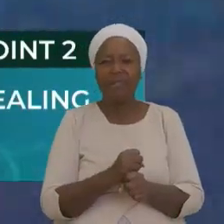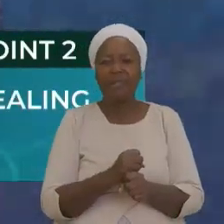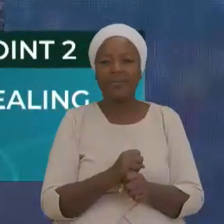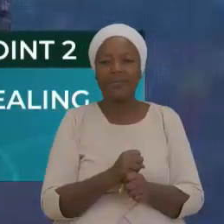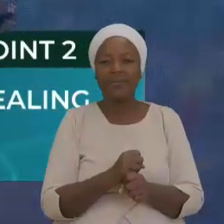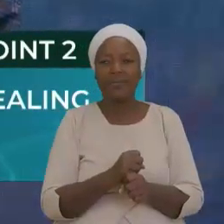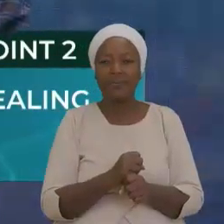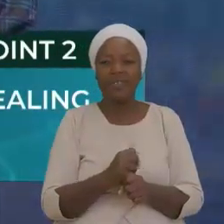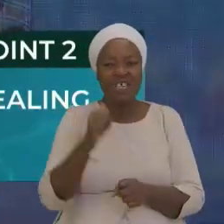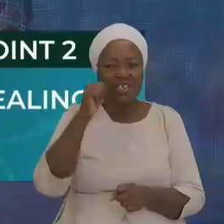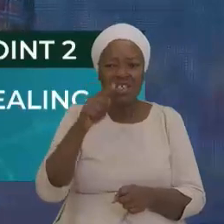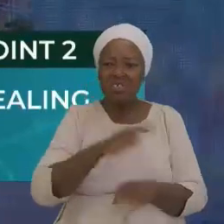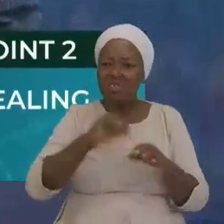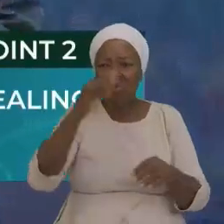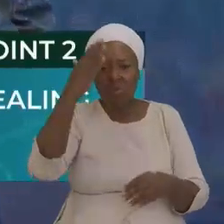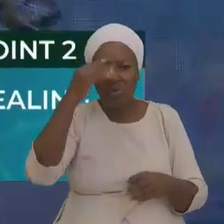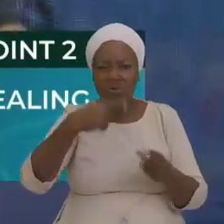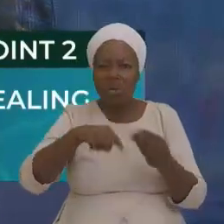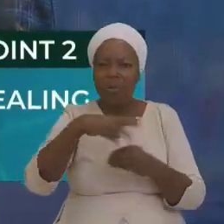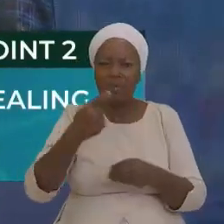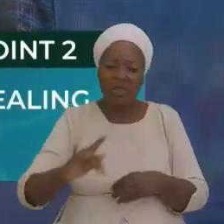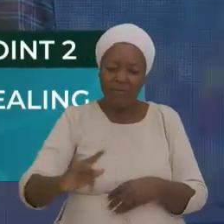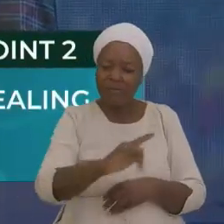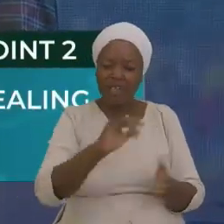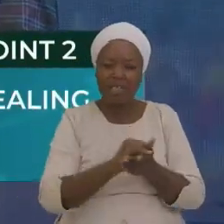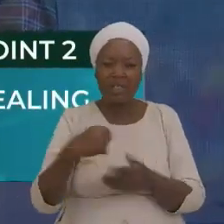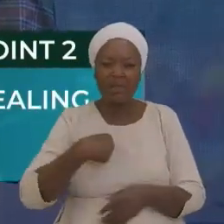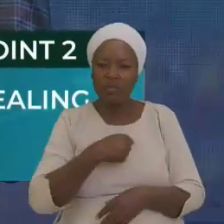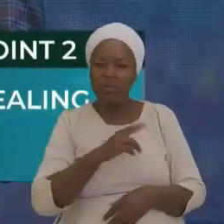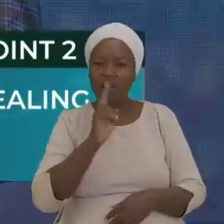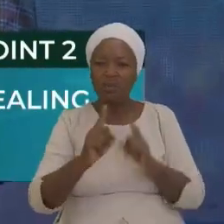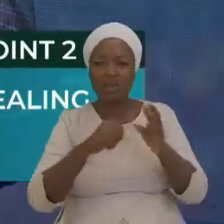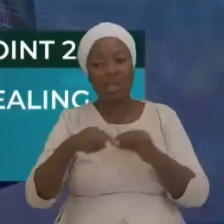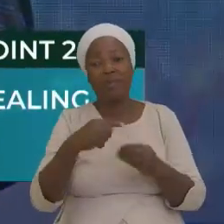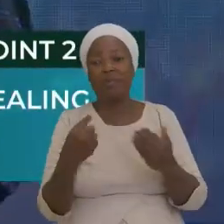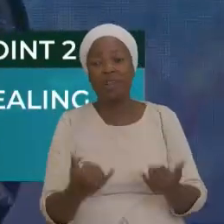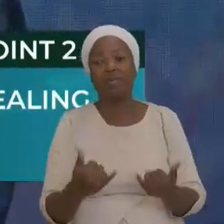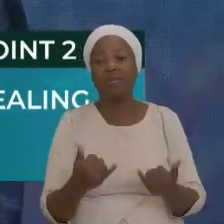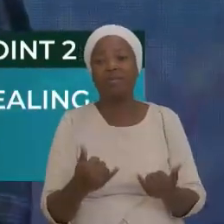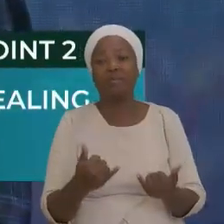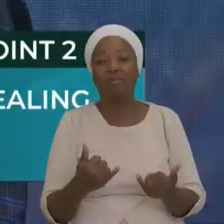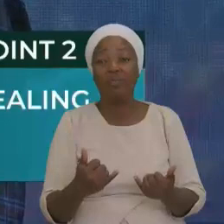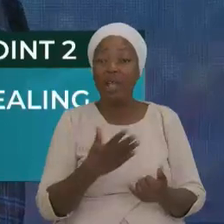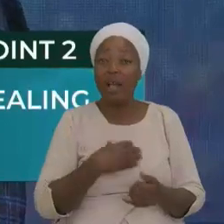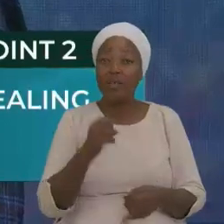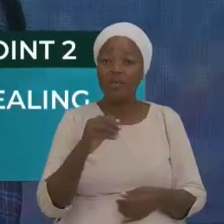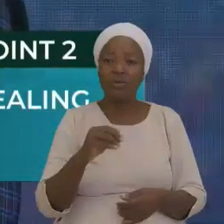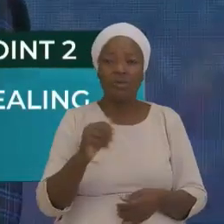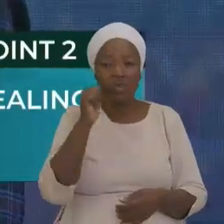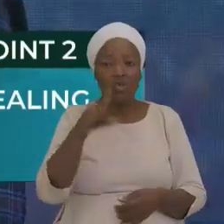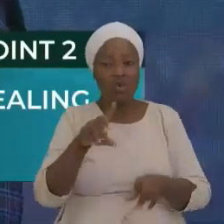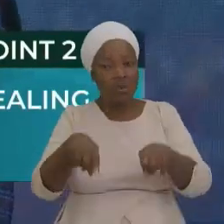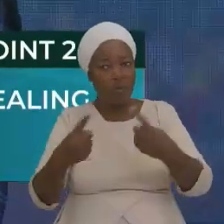She didn't know about the flight we are talking about. And so she went to